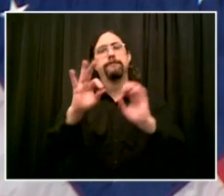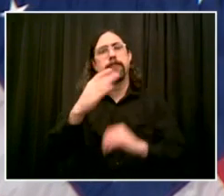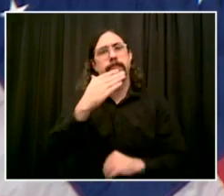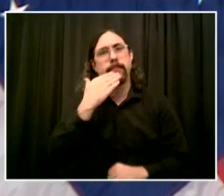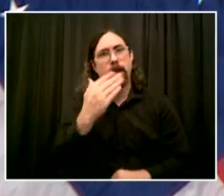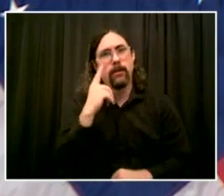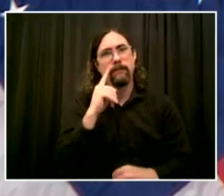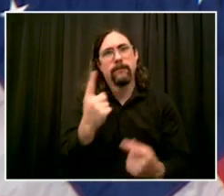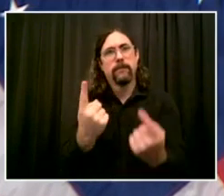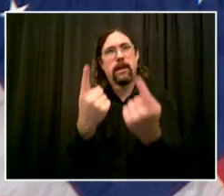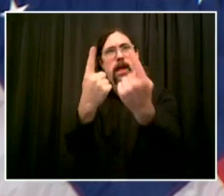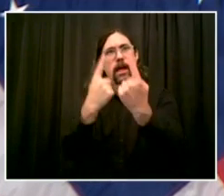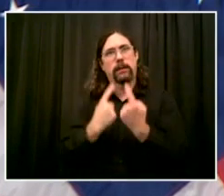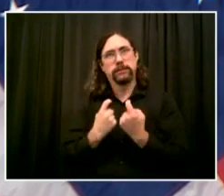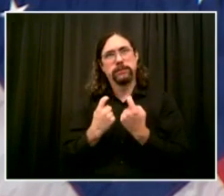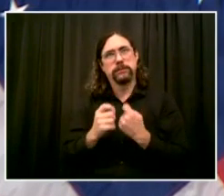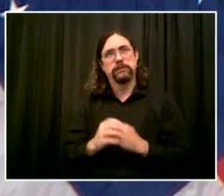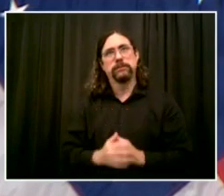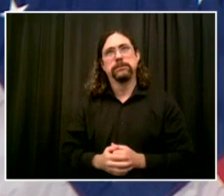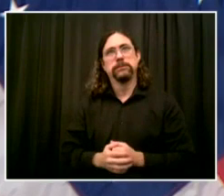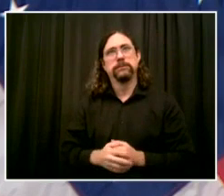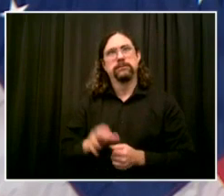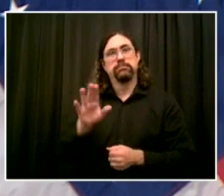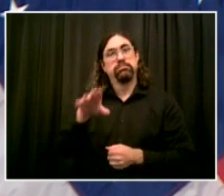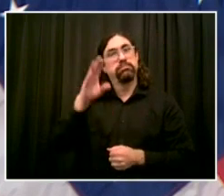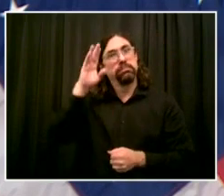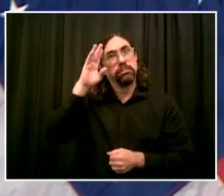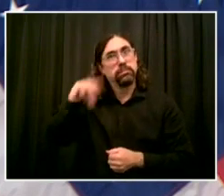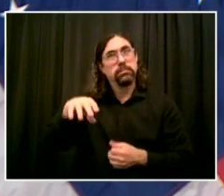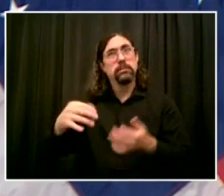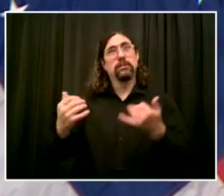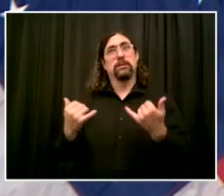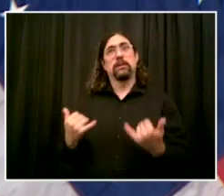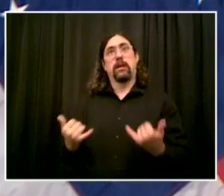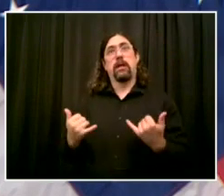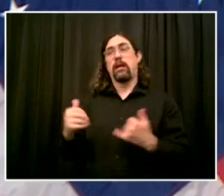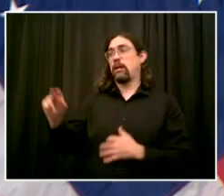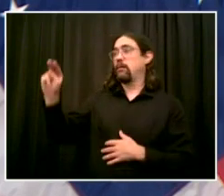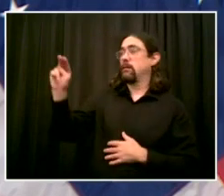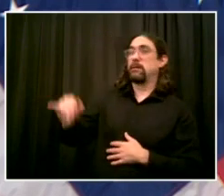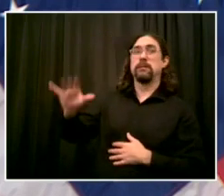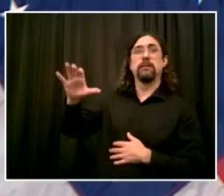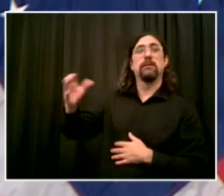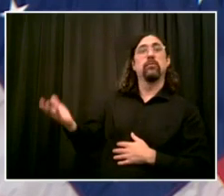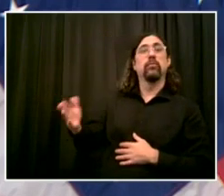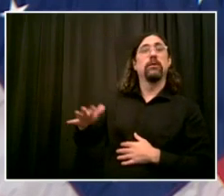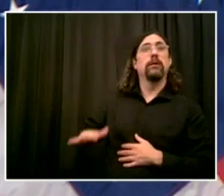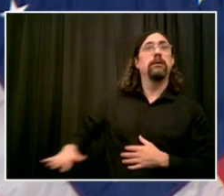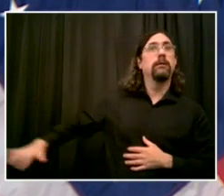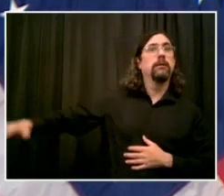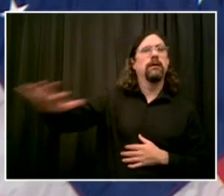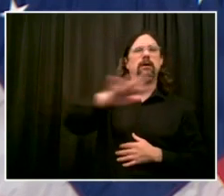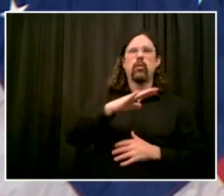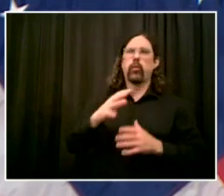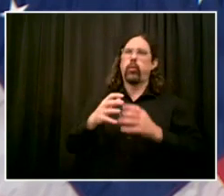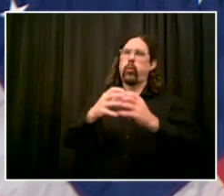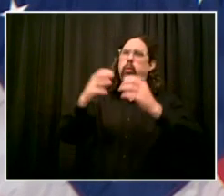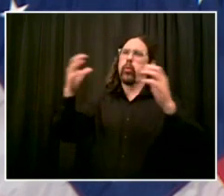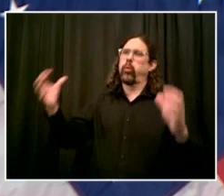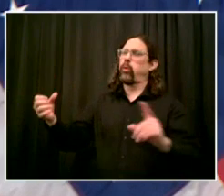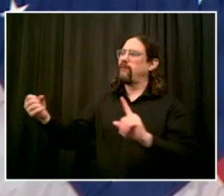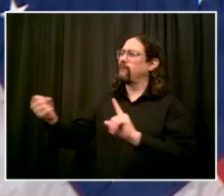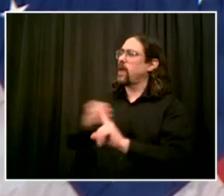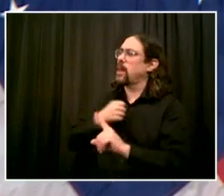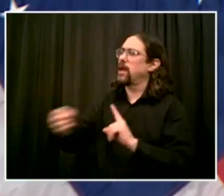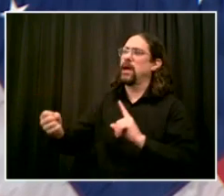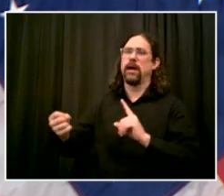think you have to look at all of this together. When you look at the amount of guns that are seized, but one that's not